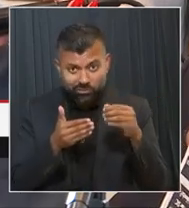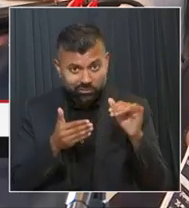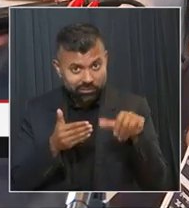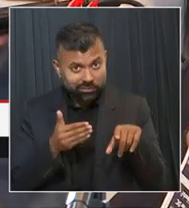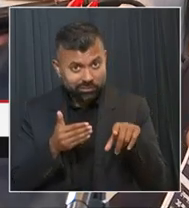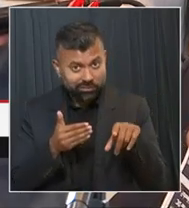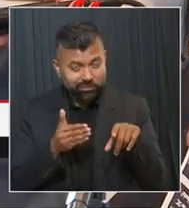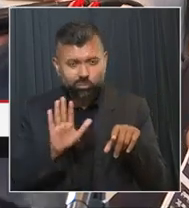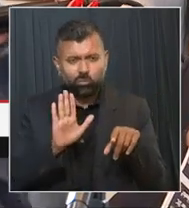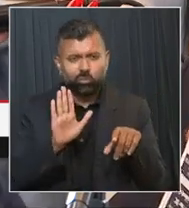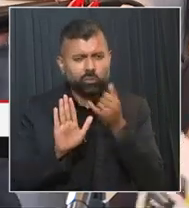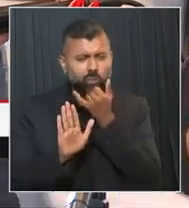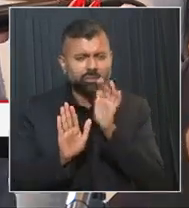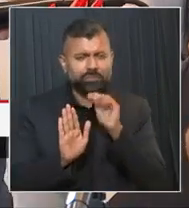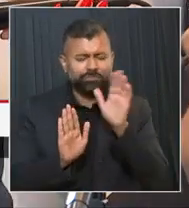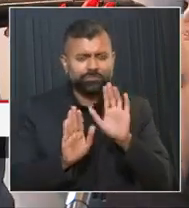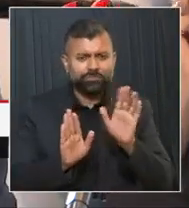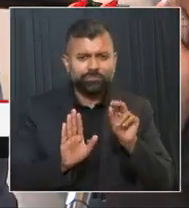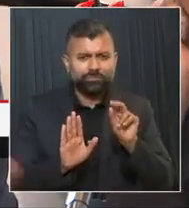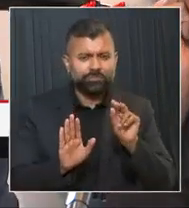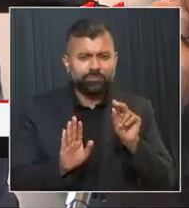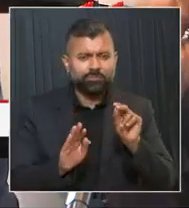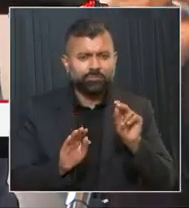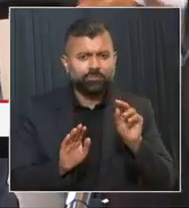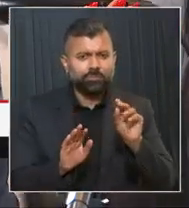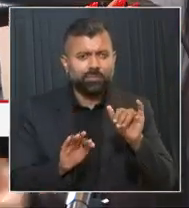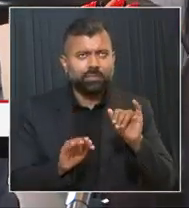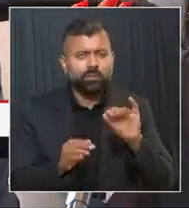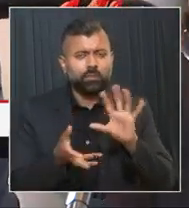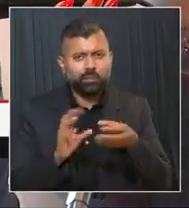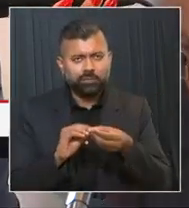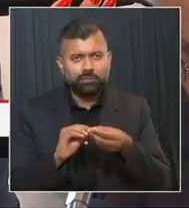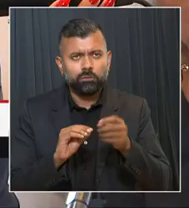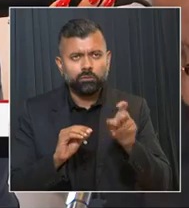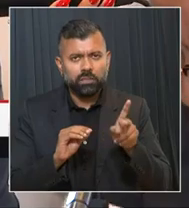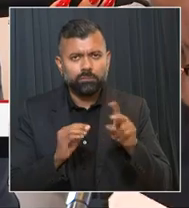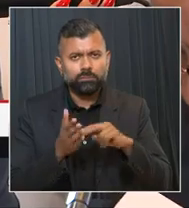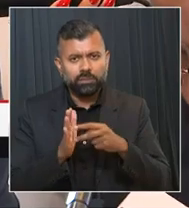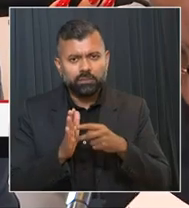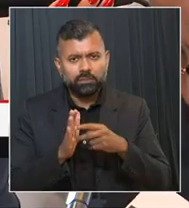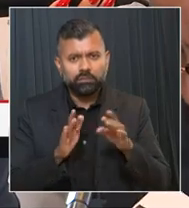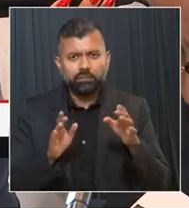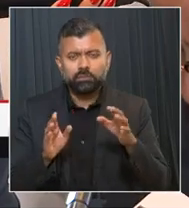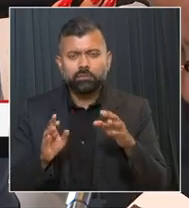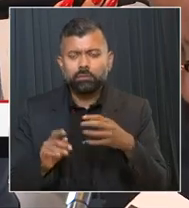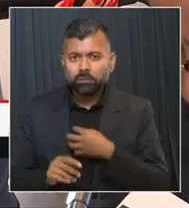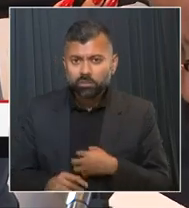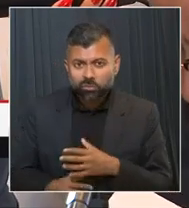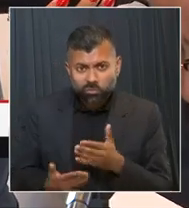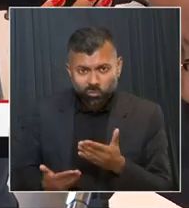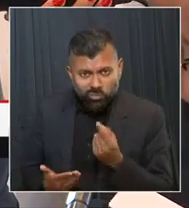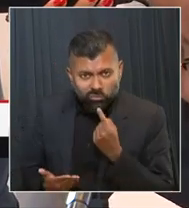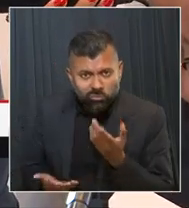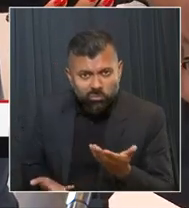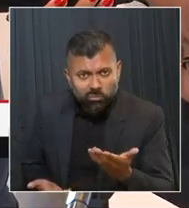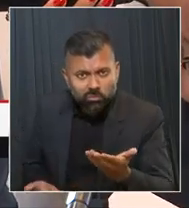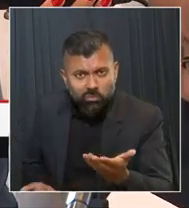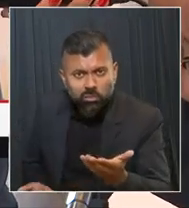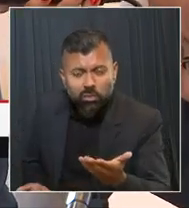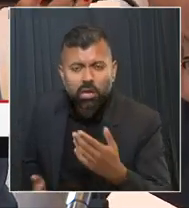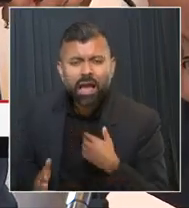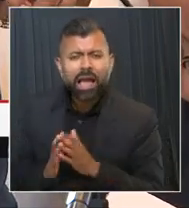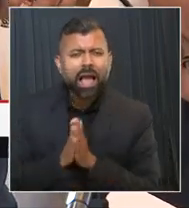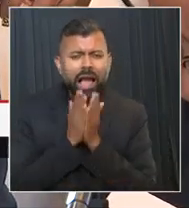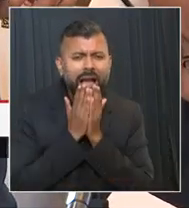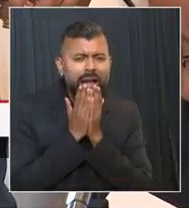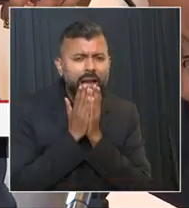That's all of the stuff. But you're looking at your budget without necessarily looking at what the federal